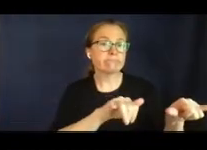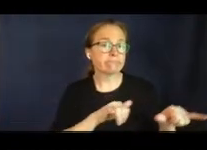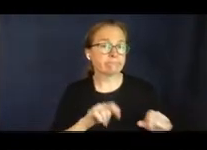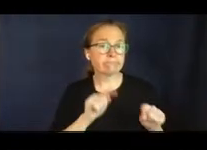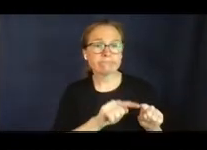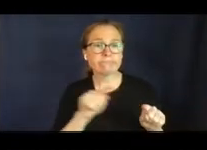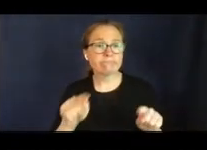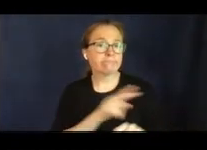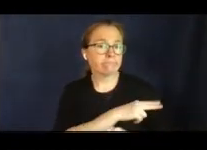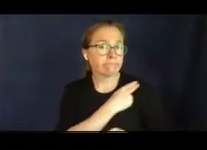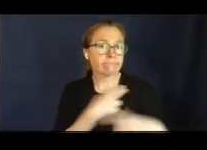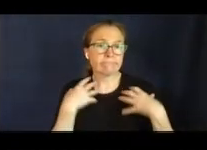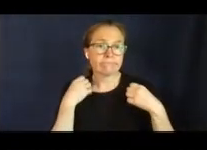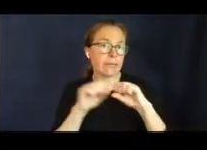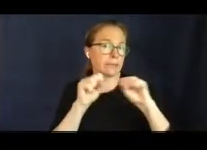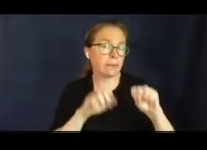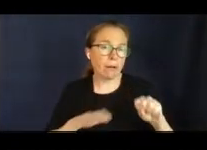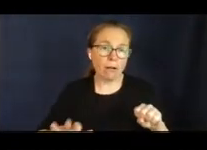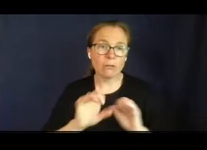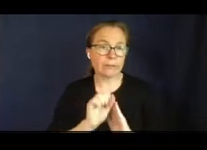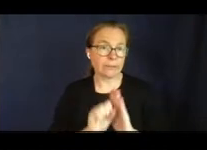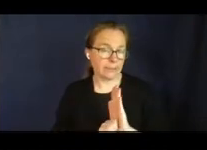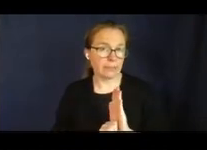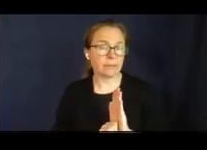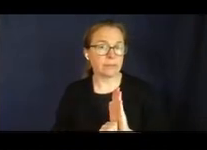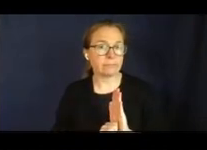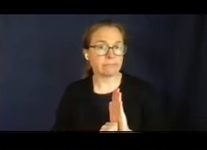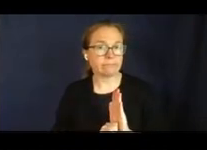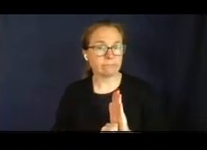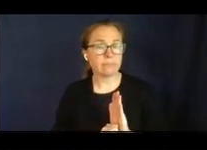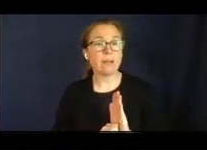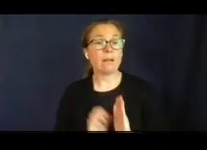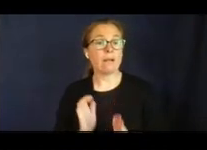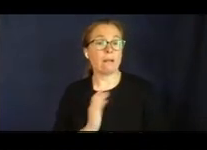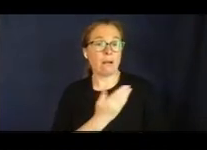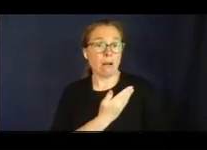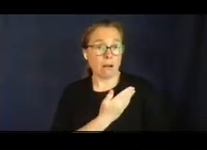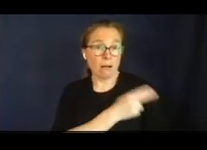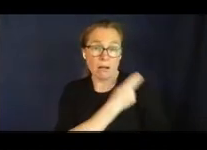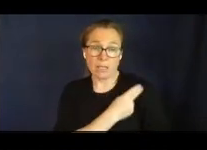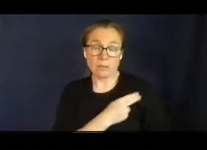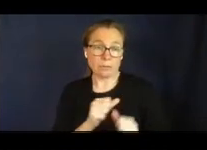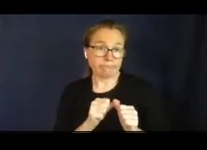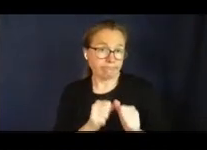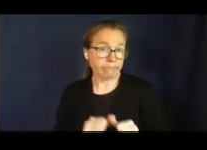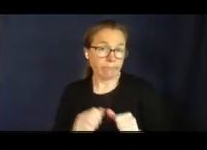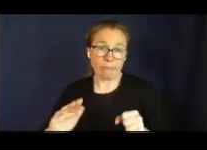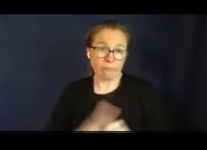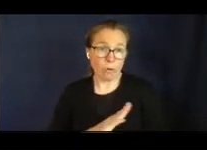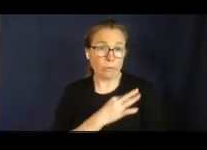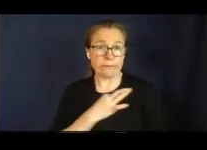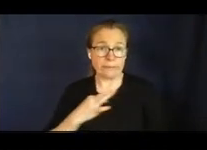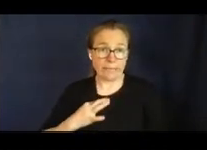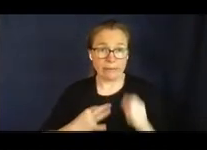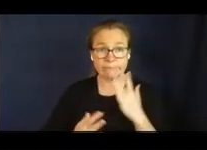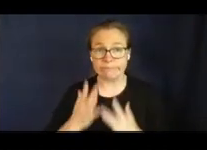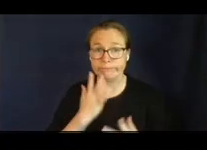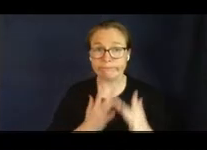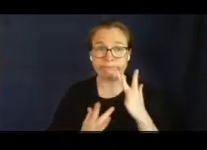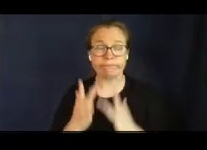systems statewide. Our facilities remain very full, and staffing is at a critical